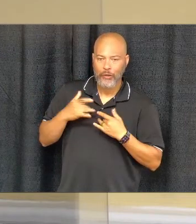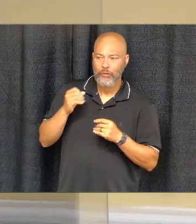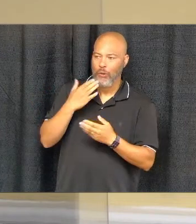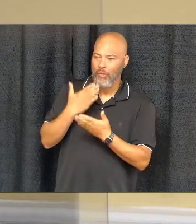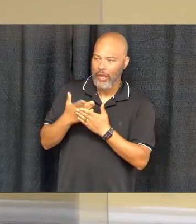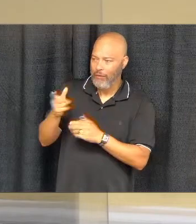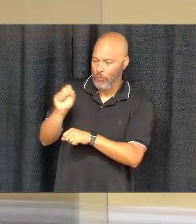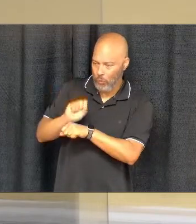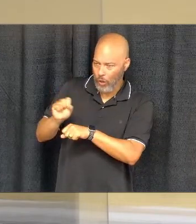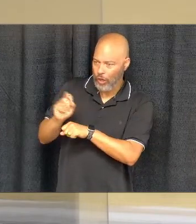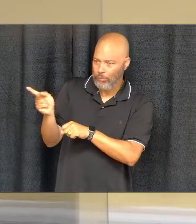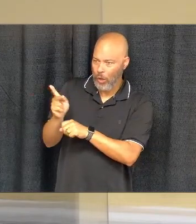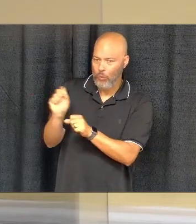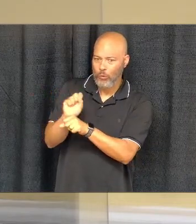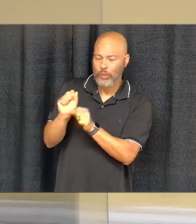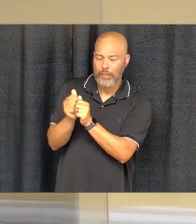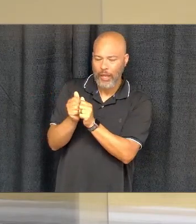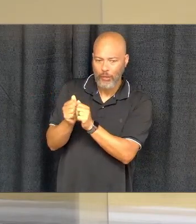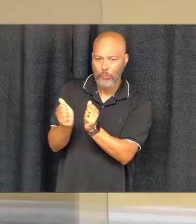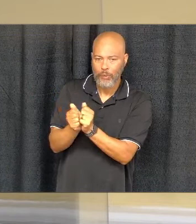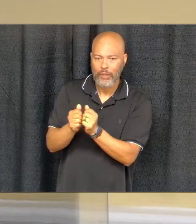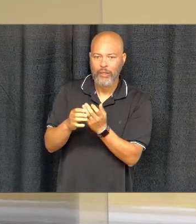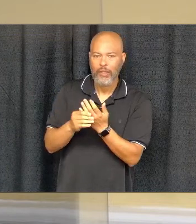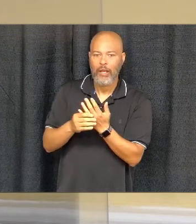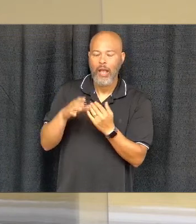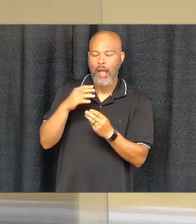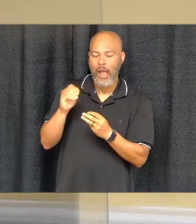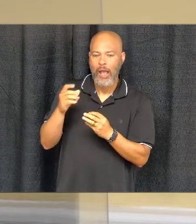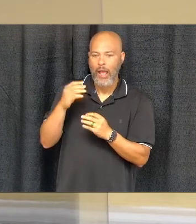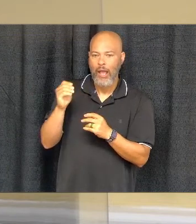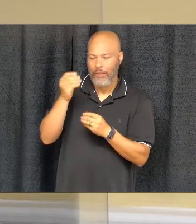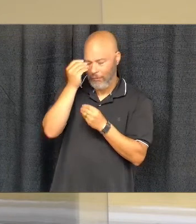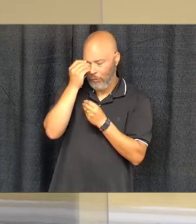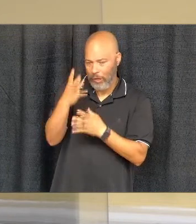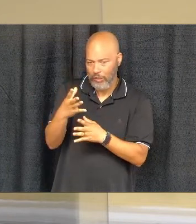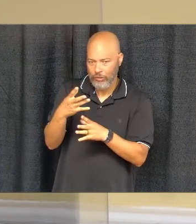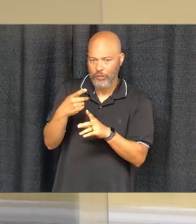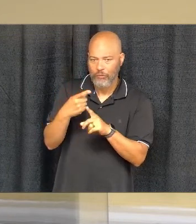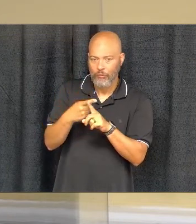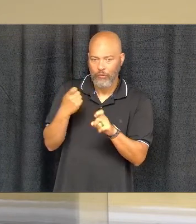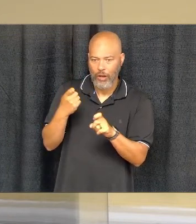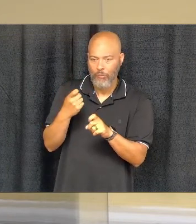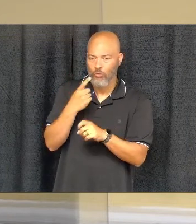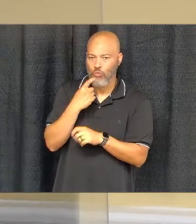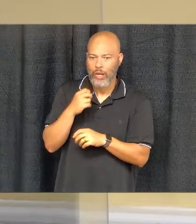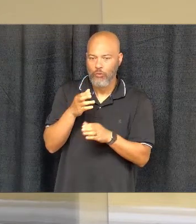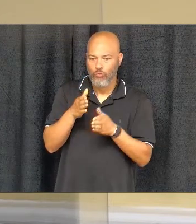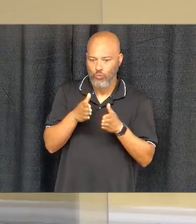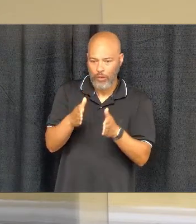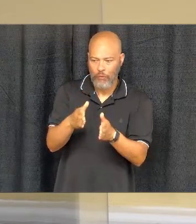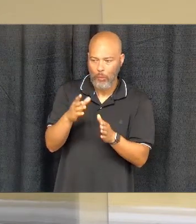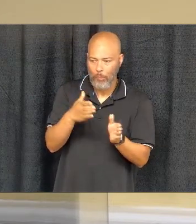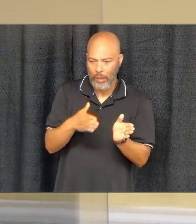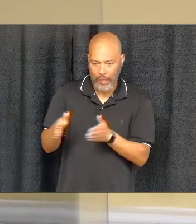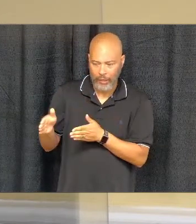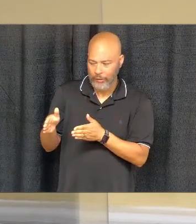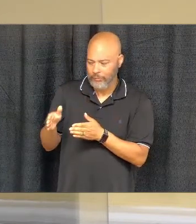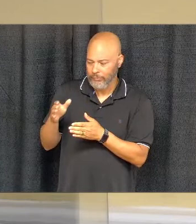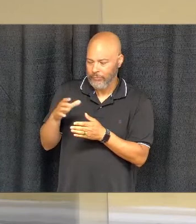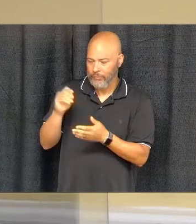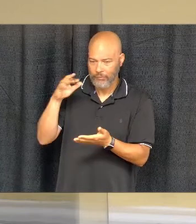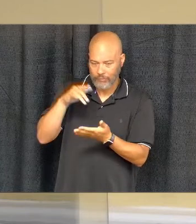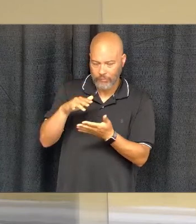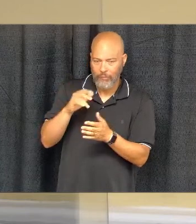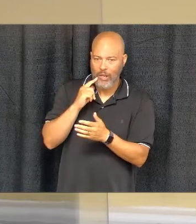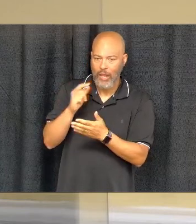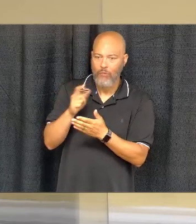you've put into this, and especially taking the information from the Red River Plan, their study that was done, and